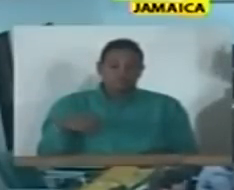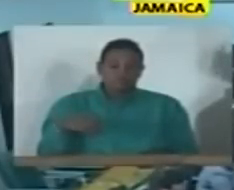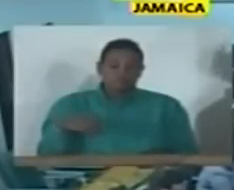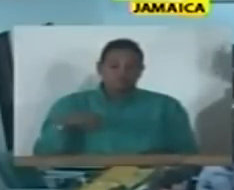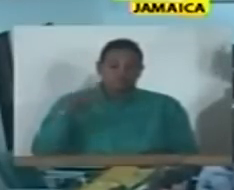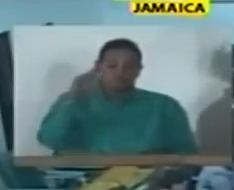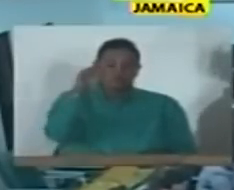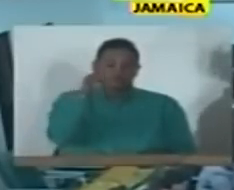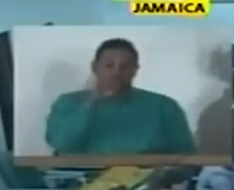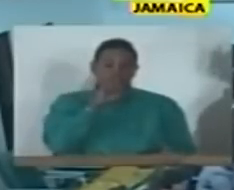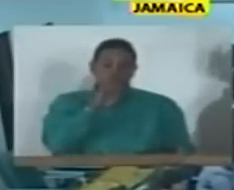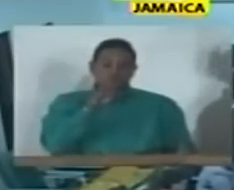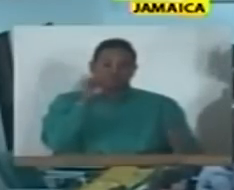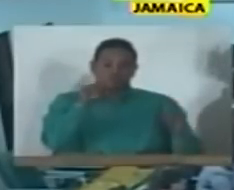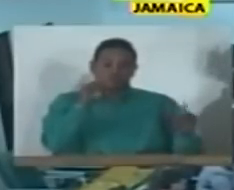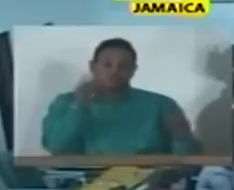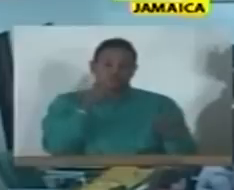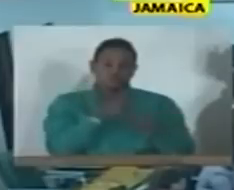Motions that may be made?